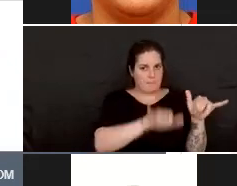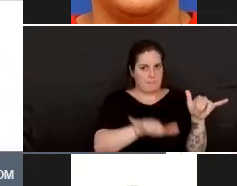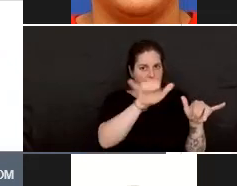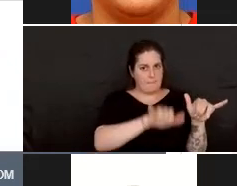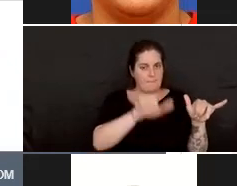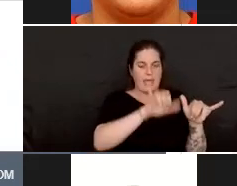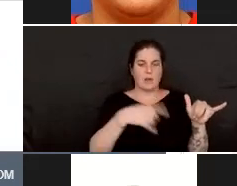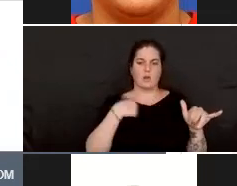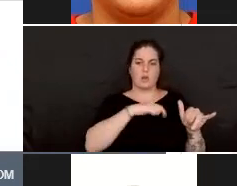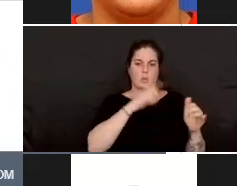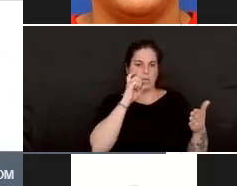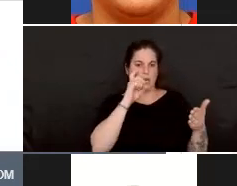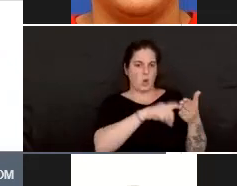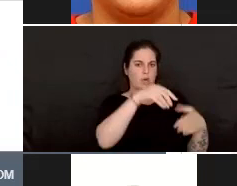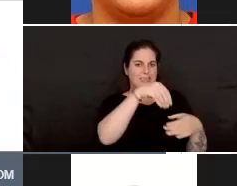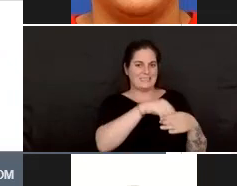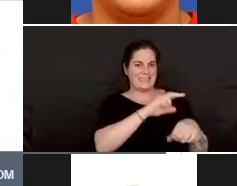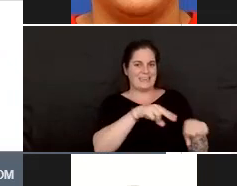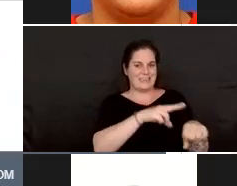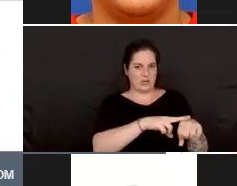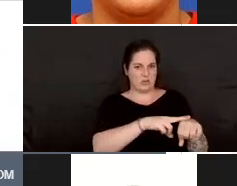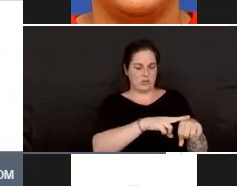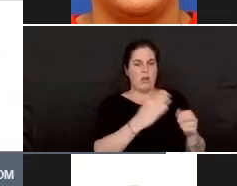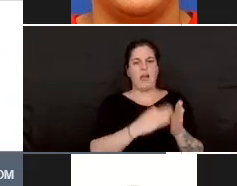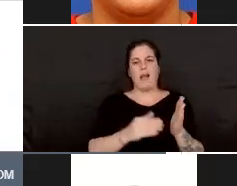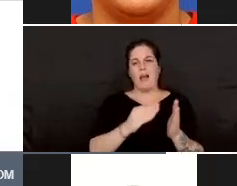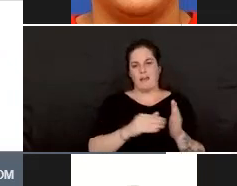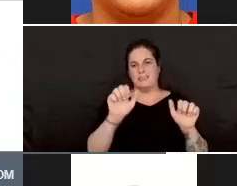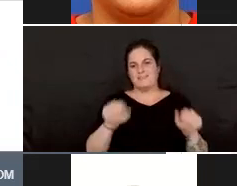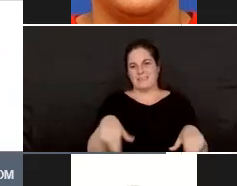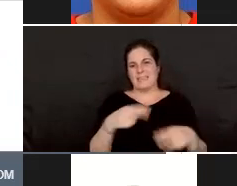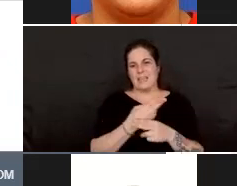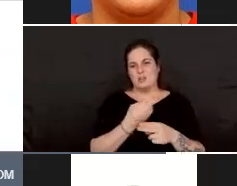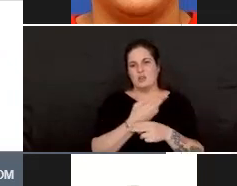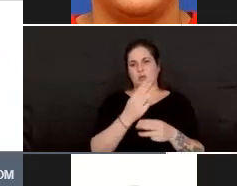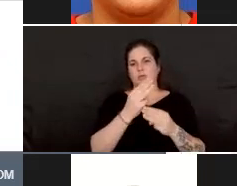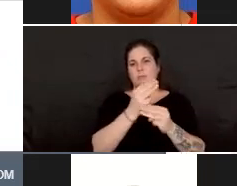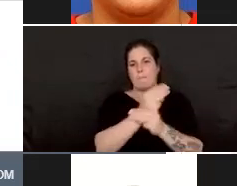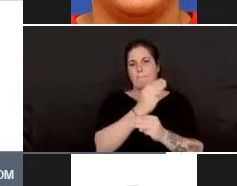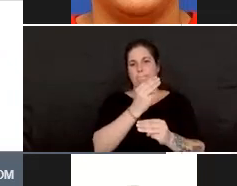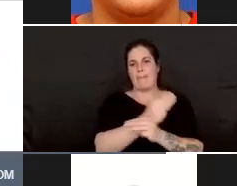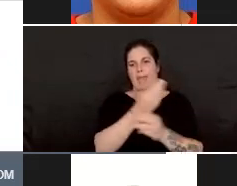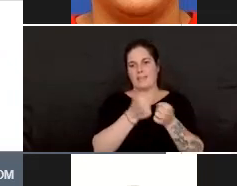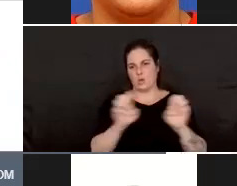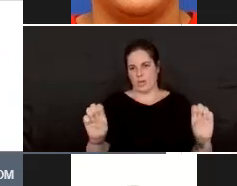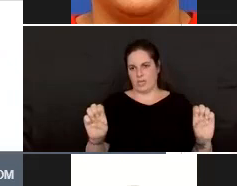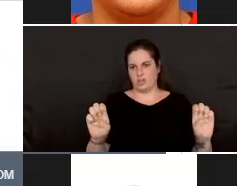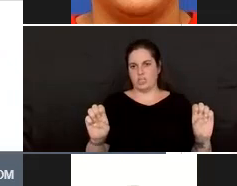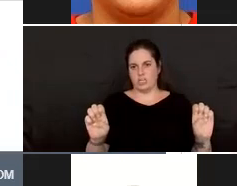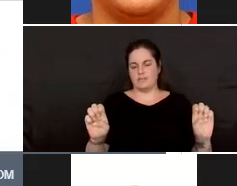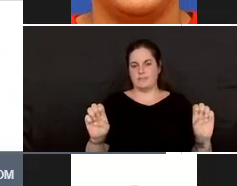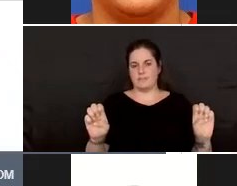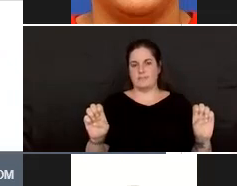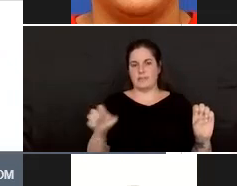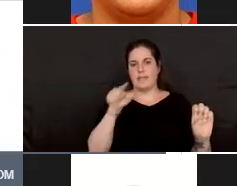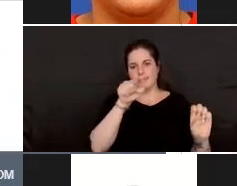in nature, can often be represented using a mathematical formula. And here is the formula that represents Hooke's